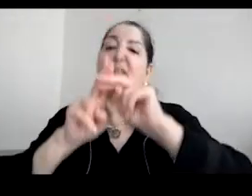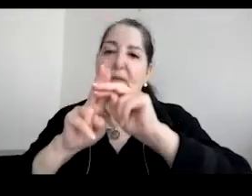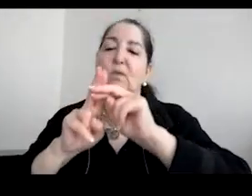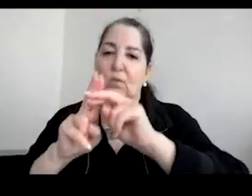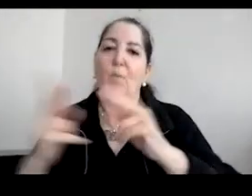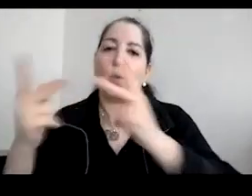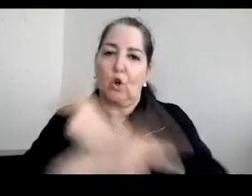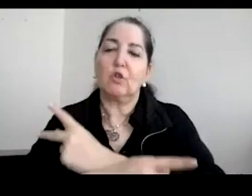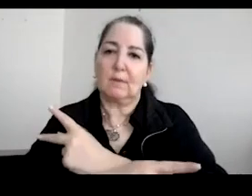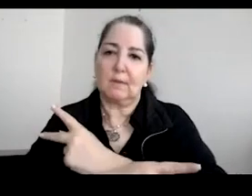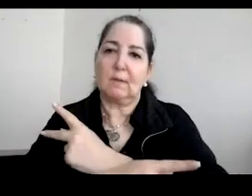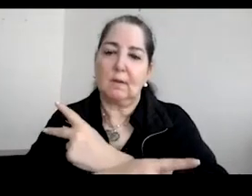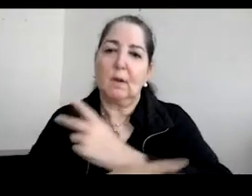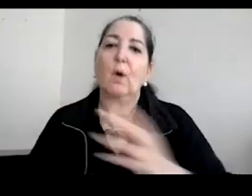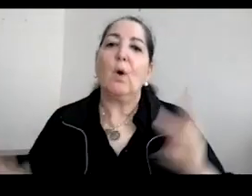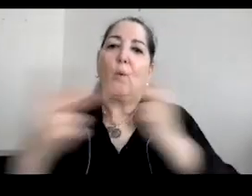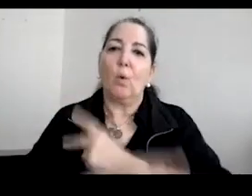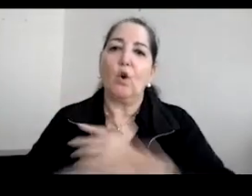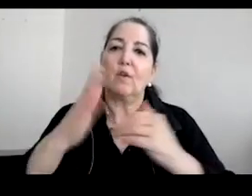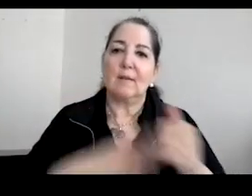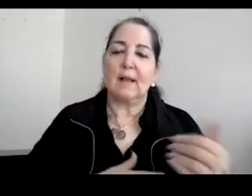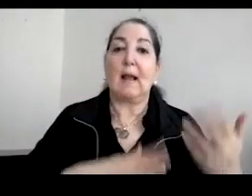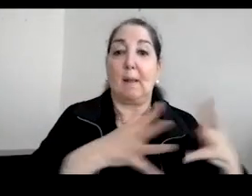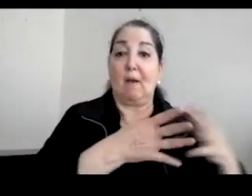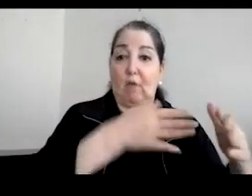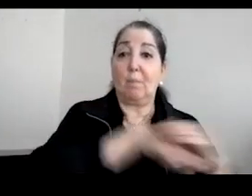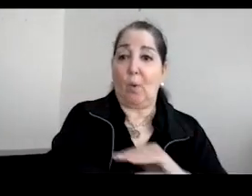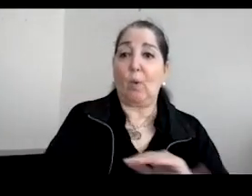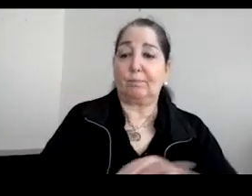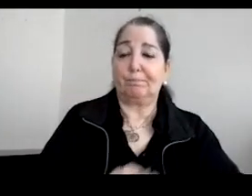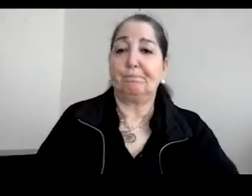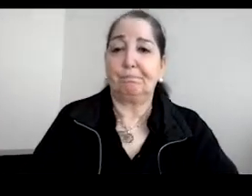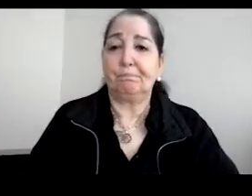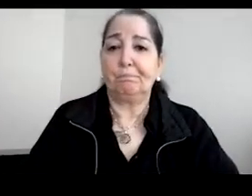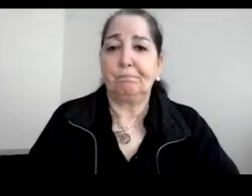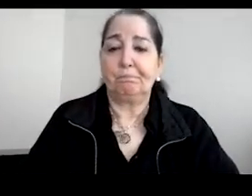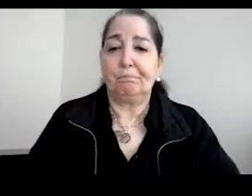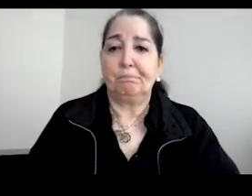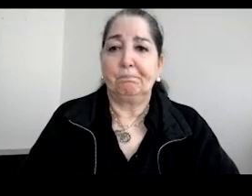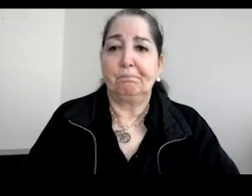of job loss compared to their native-born counterparts. And then lastly,